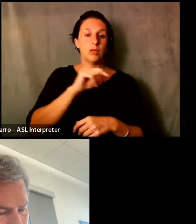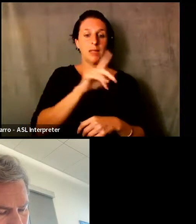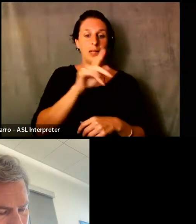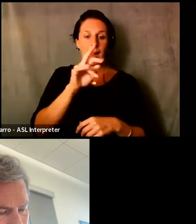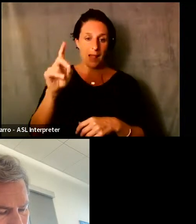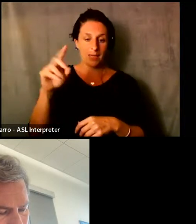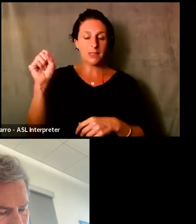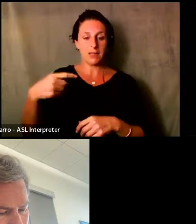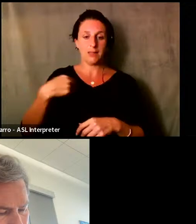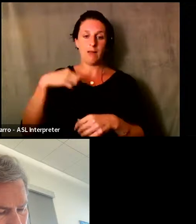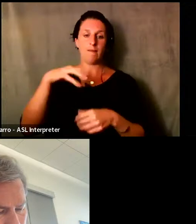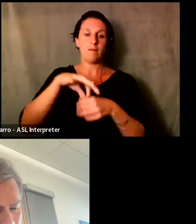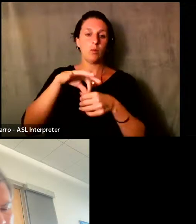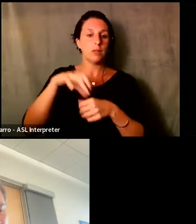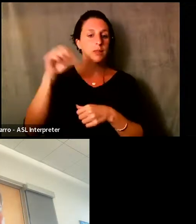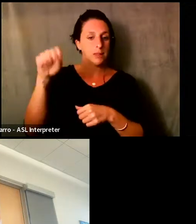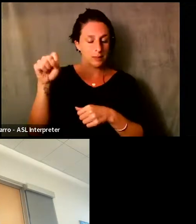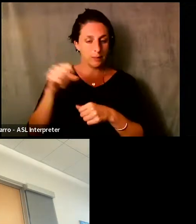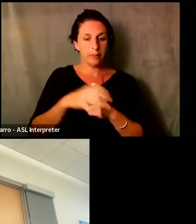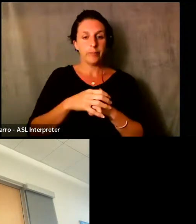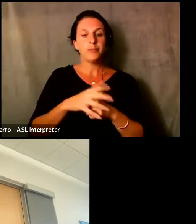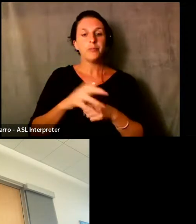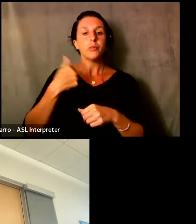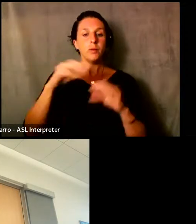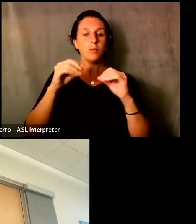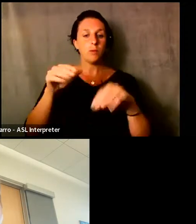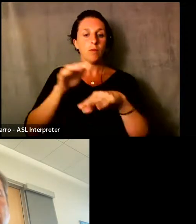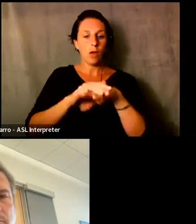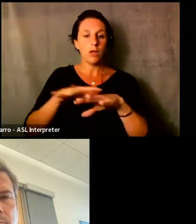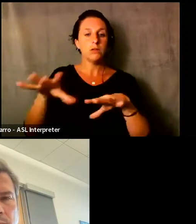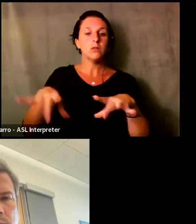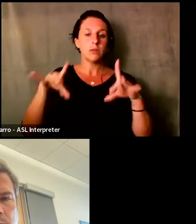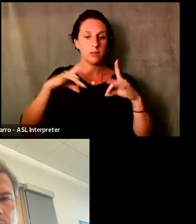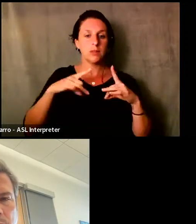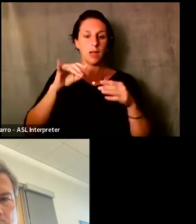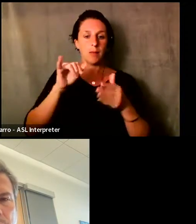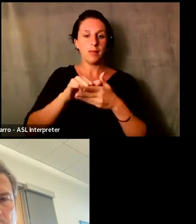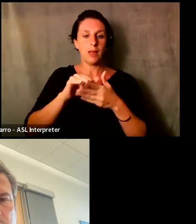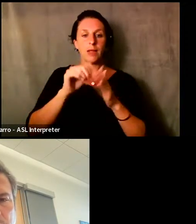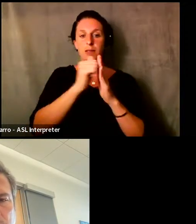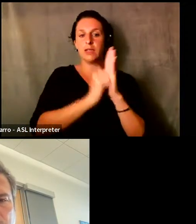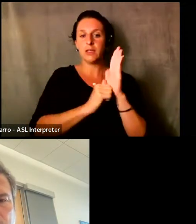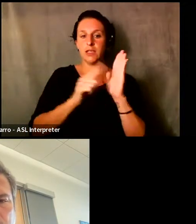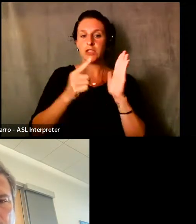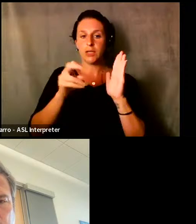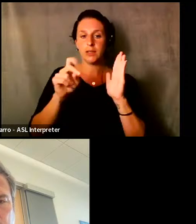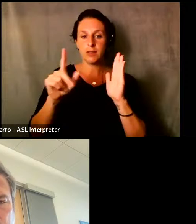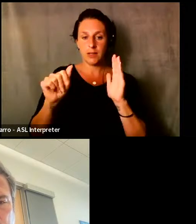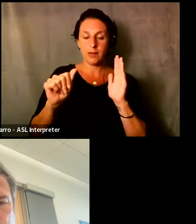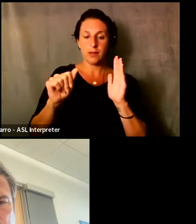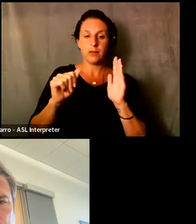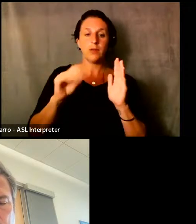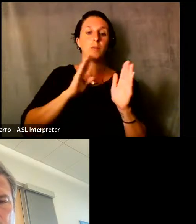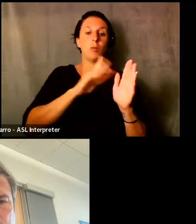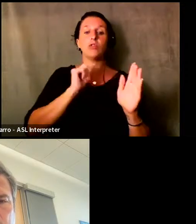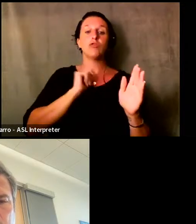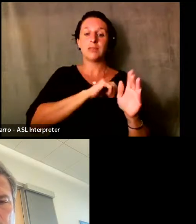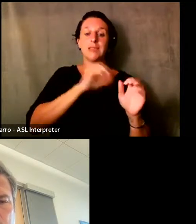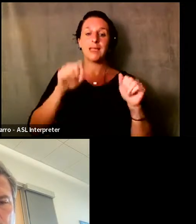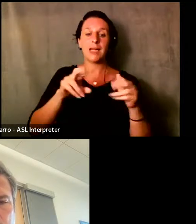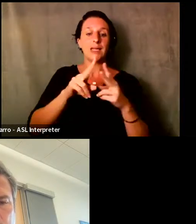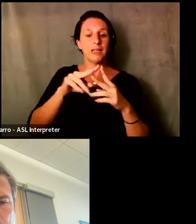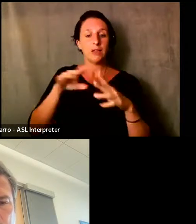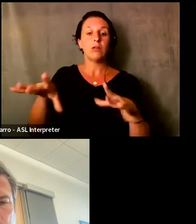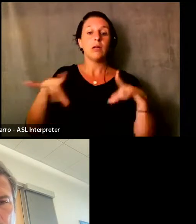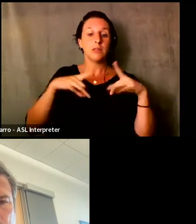voted yes. We will move on to adopt the agenda. The Board of Trustees may either adopt the agenda